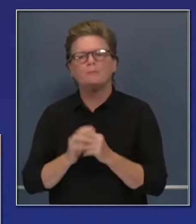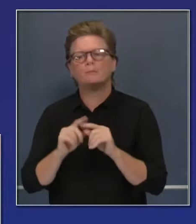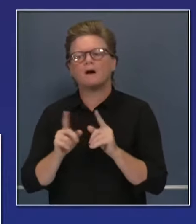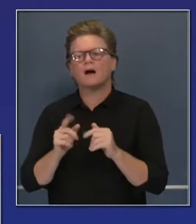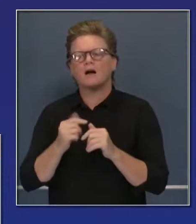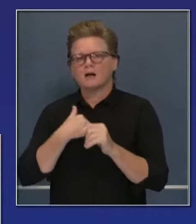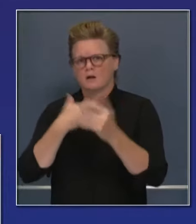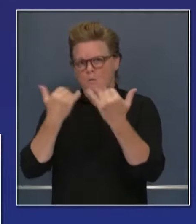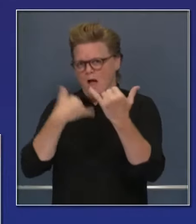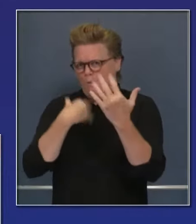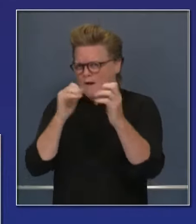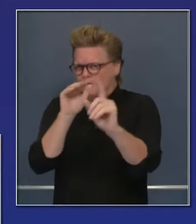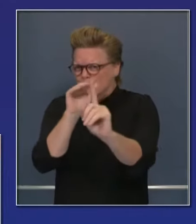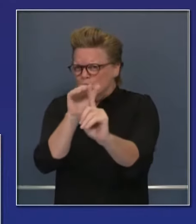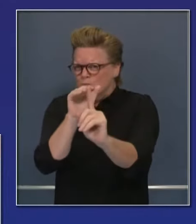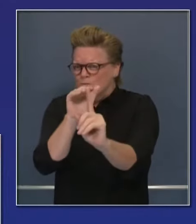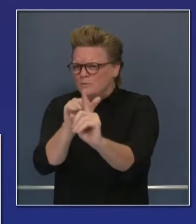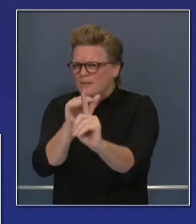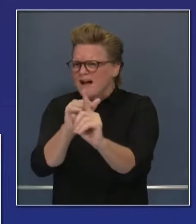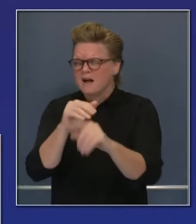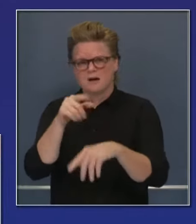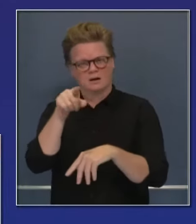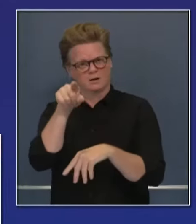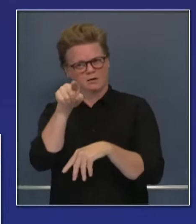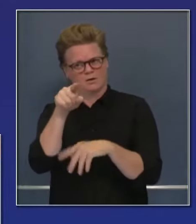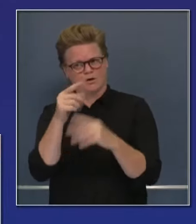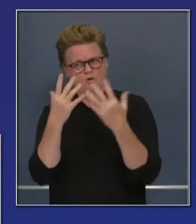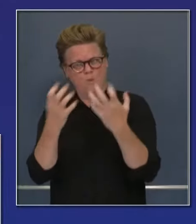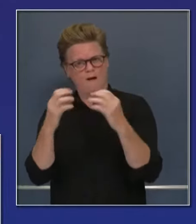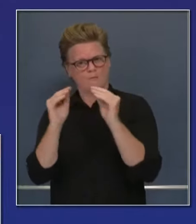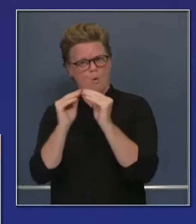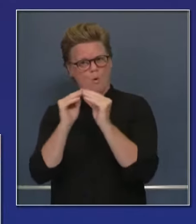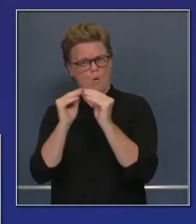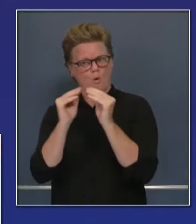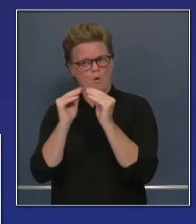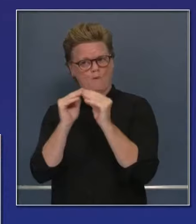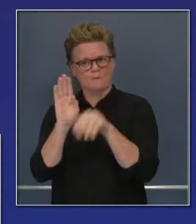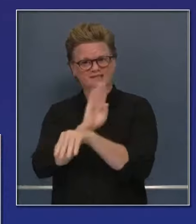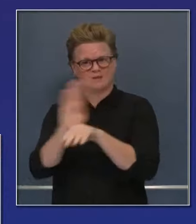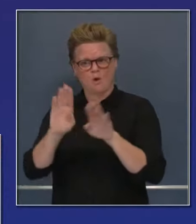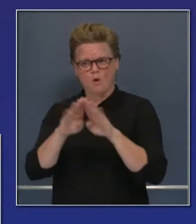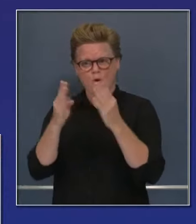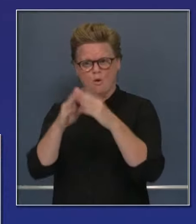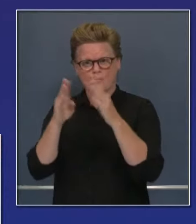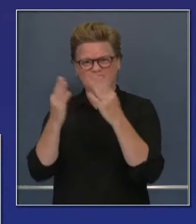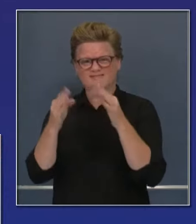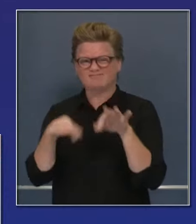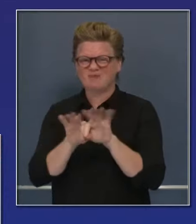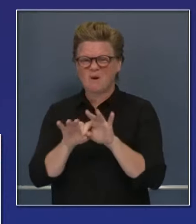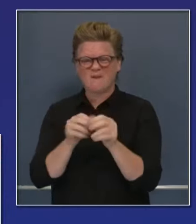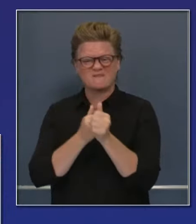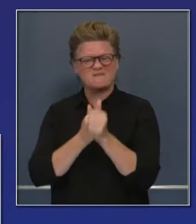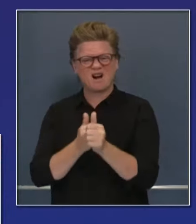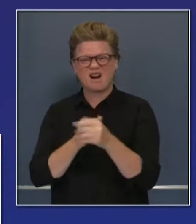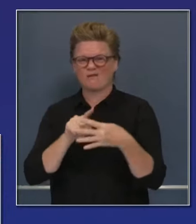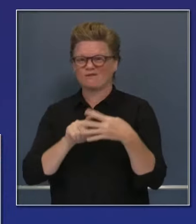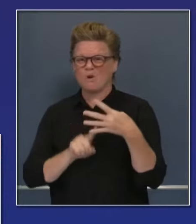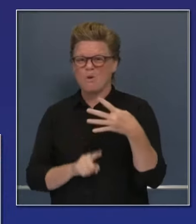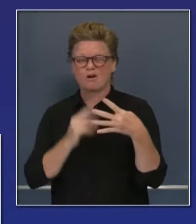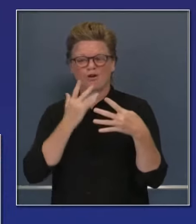for a safer opening is to simplify with 4 tiers, 4 colors, the